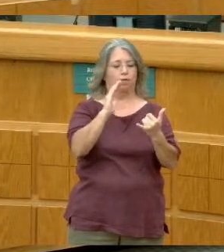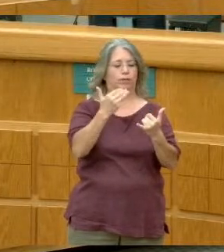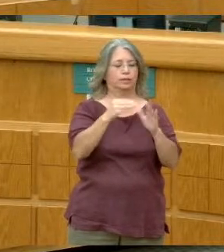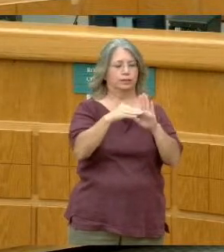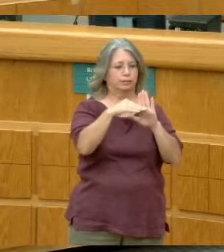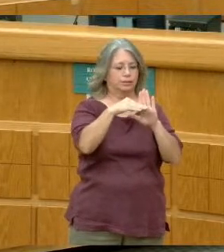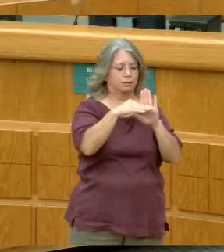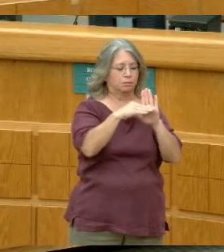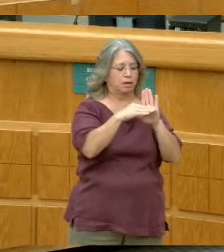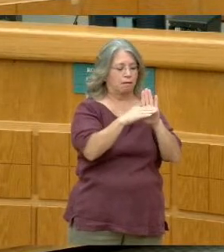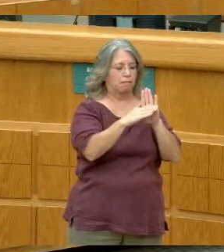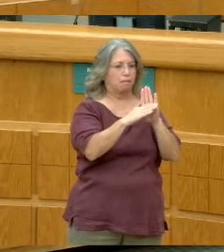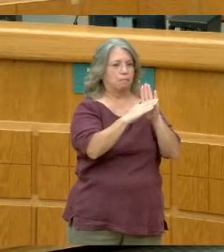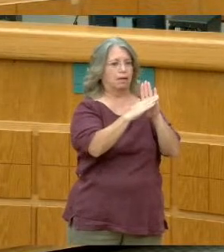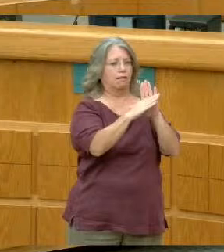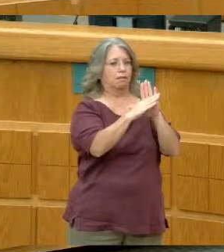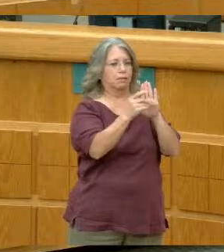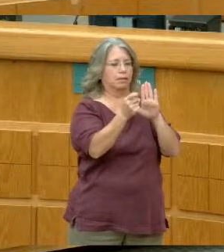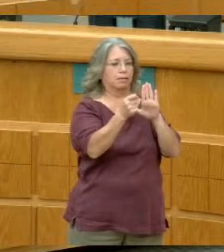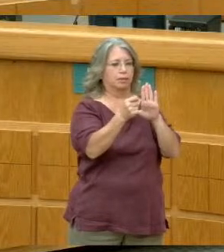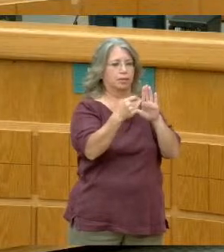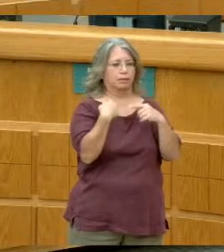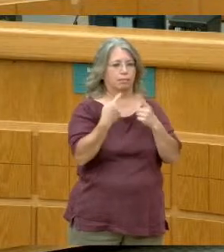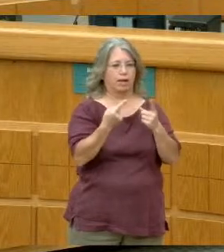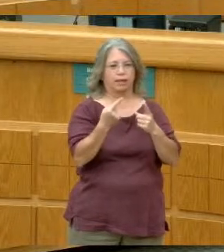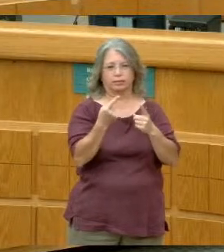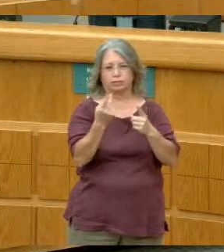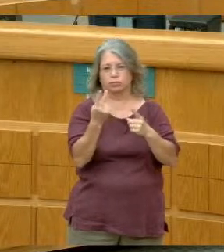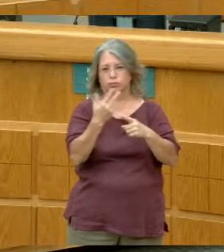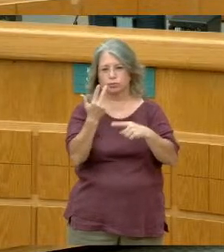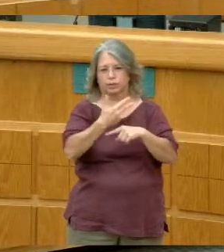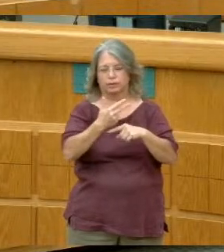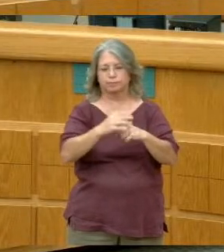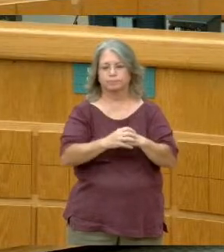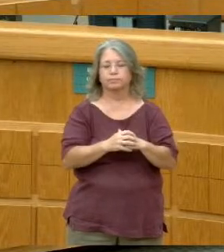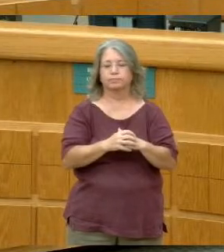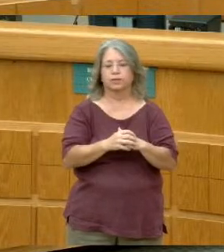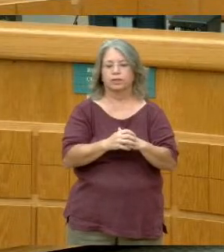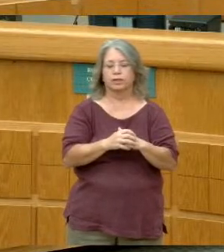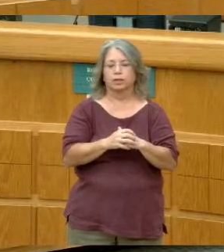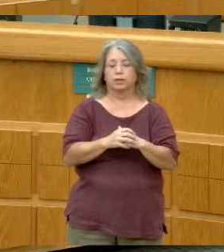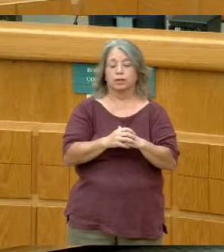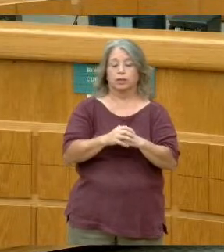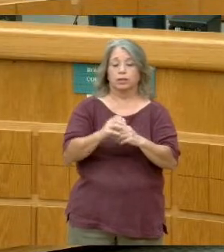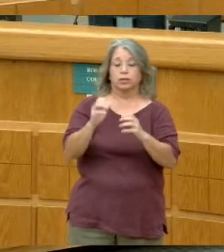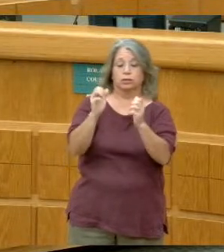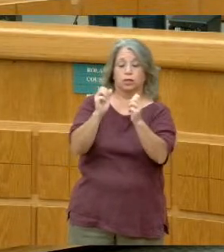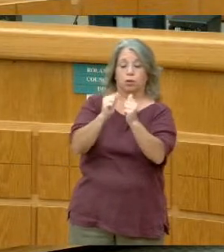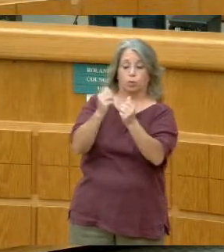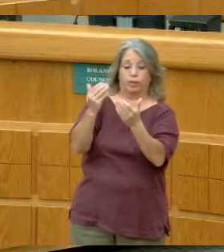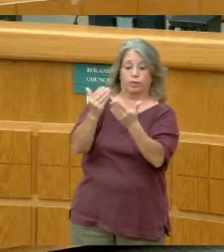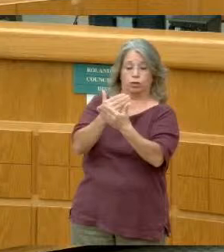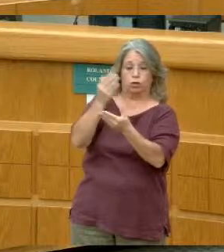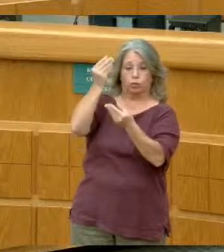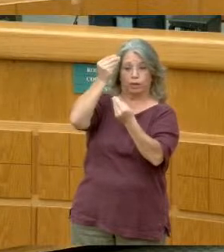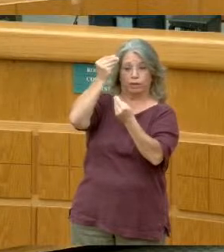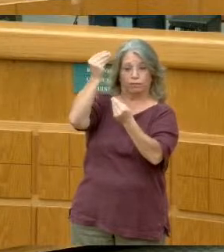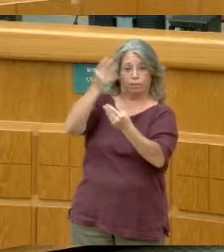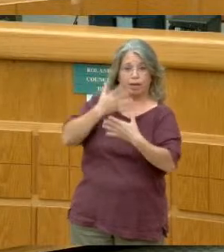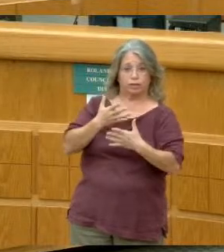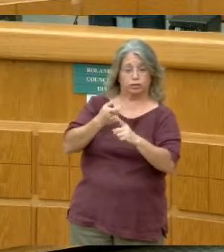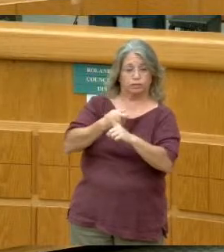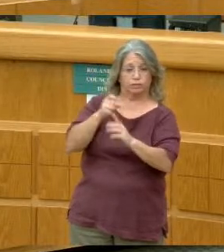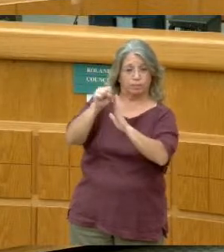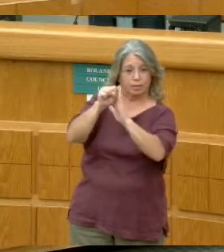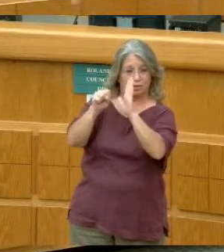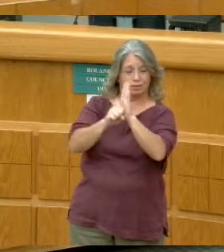going back up in the last couple of days. So with that new information from the state for the cases they were managing for us here,